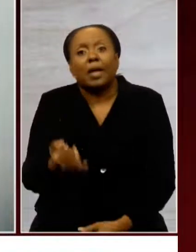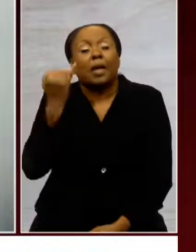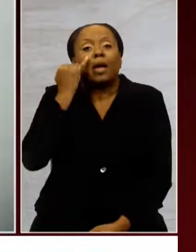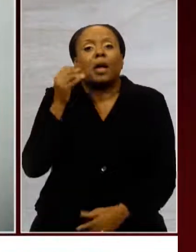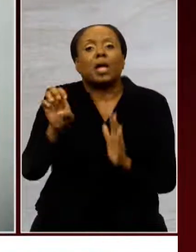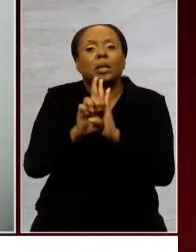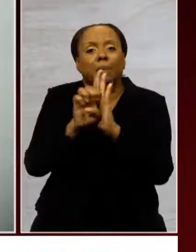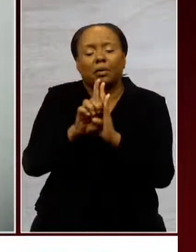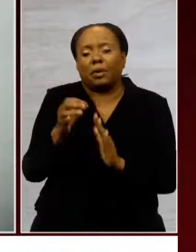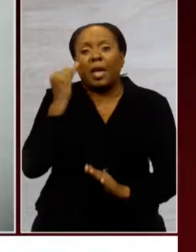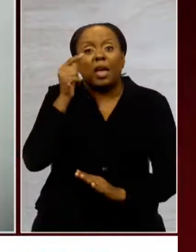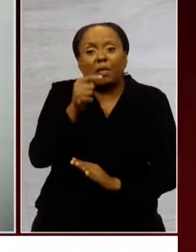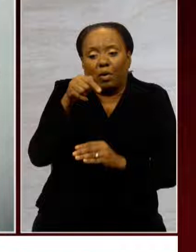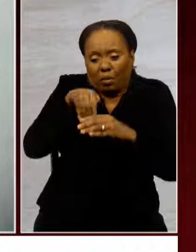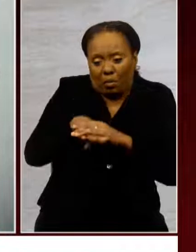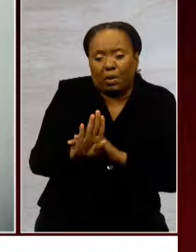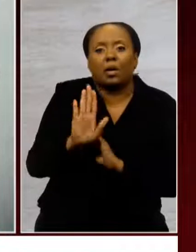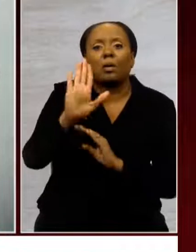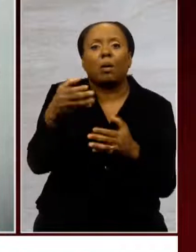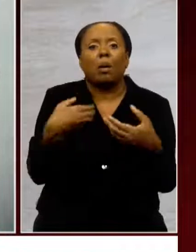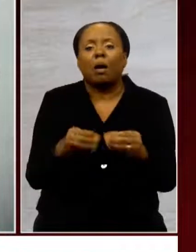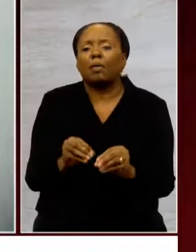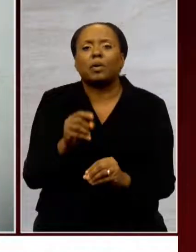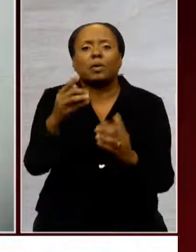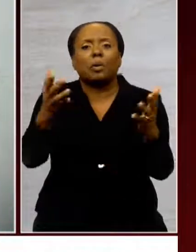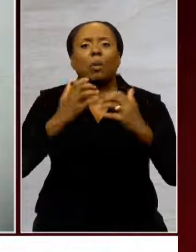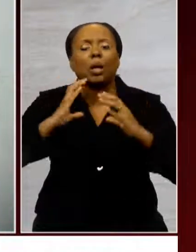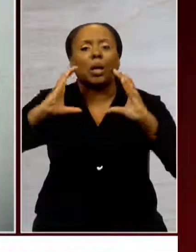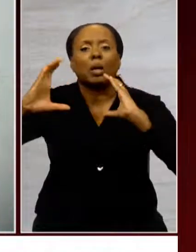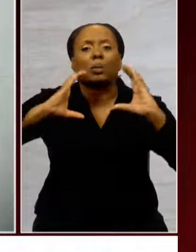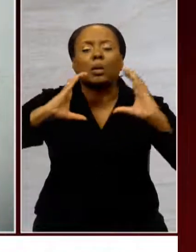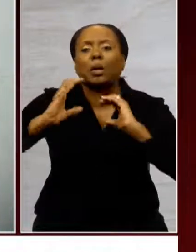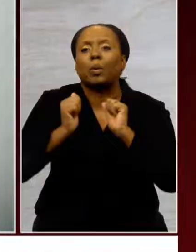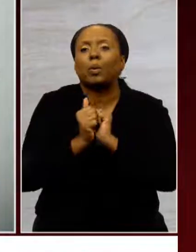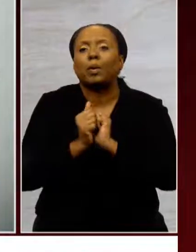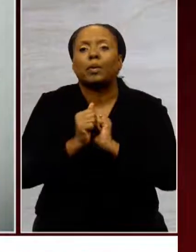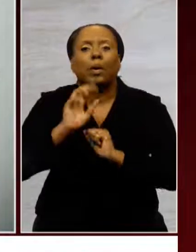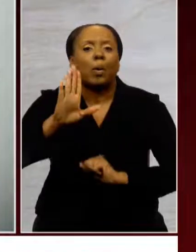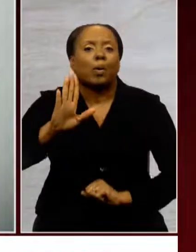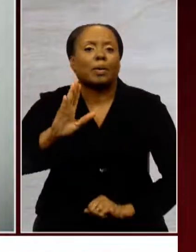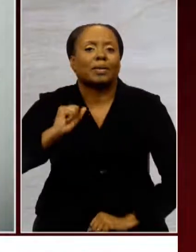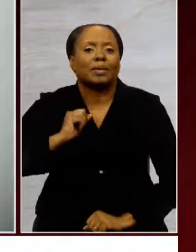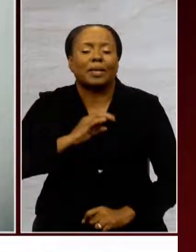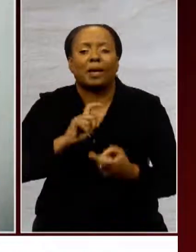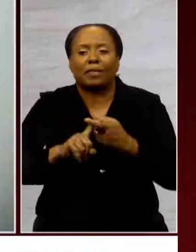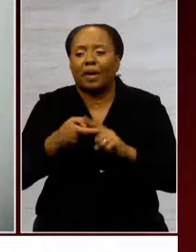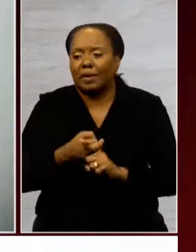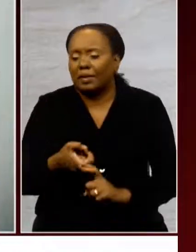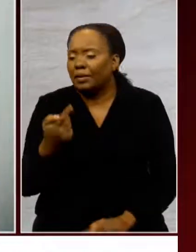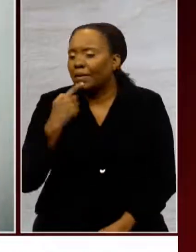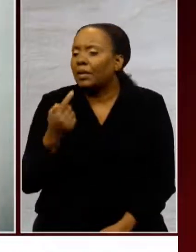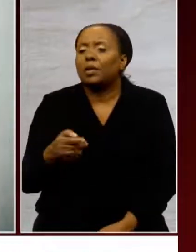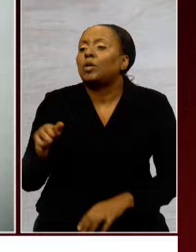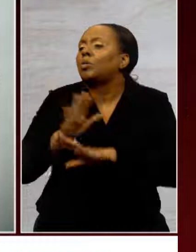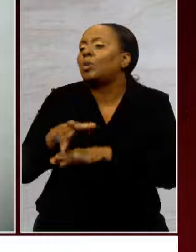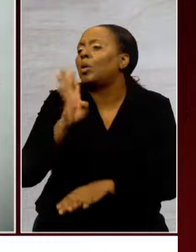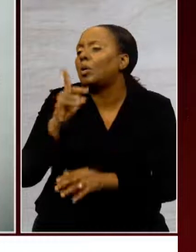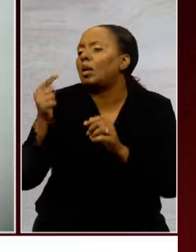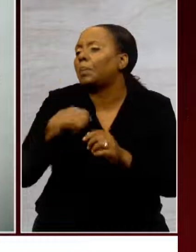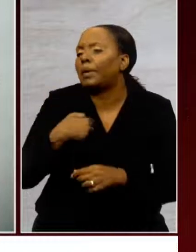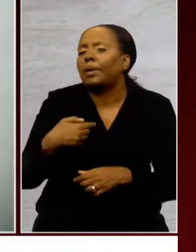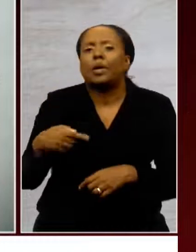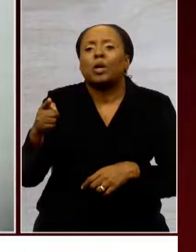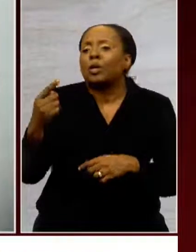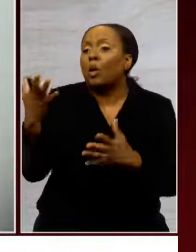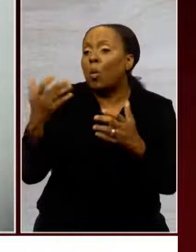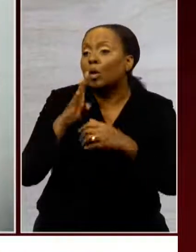office and you wanted to communicate with a colleague about something, it's like them telling you, don't talk to me, WhatsApp me. And